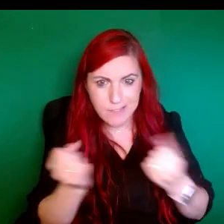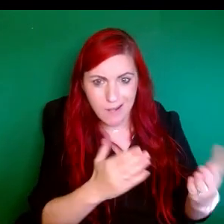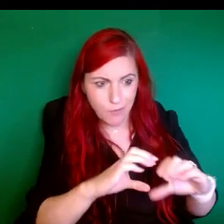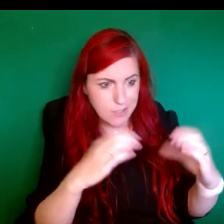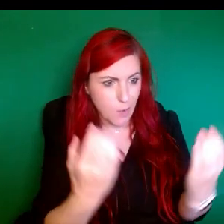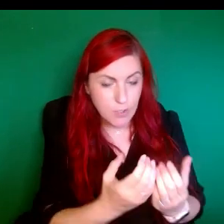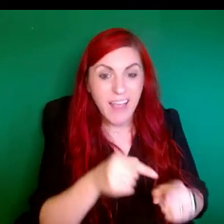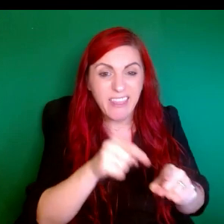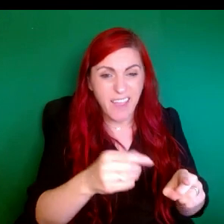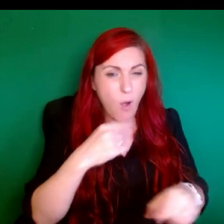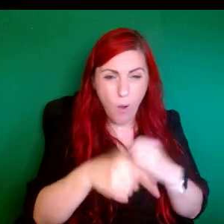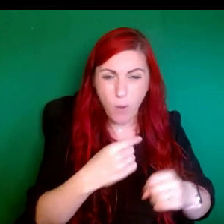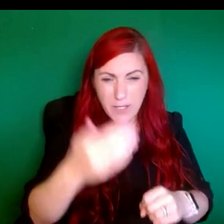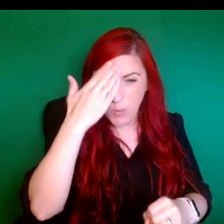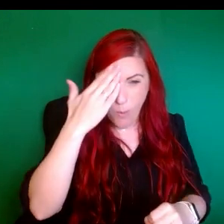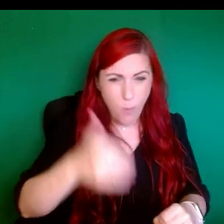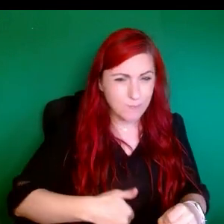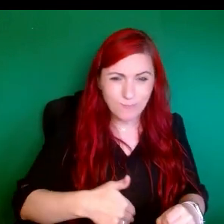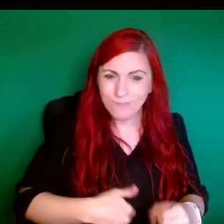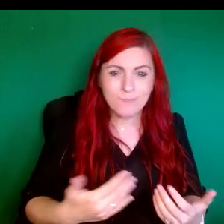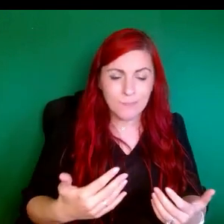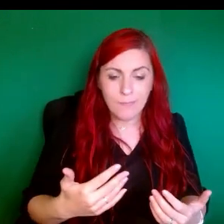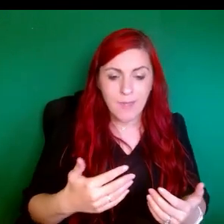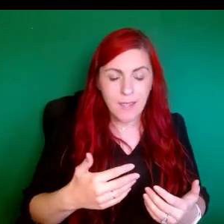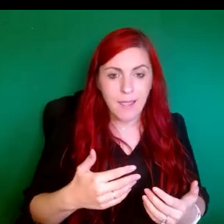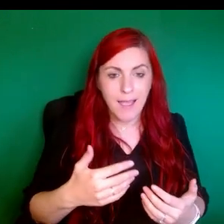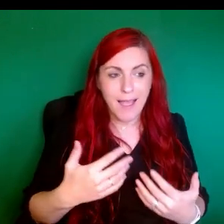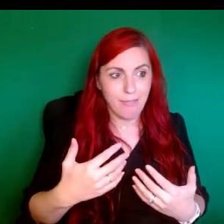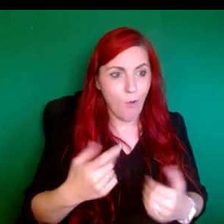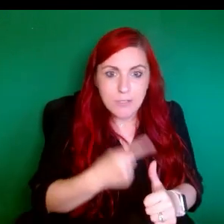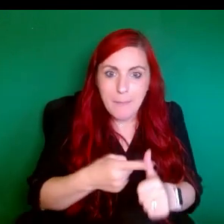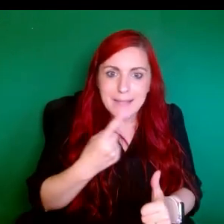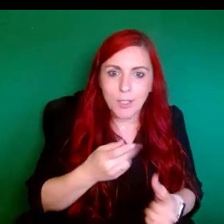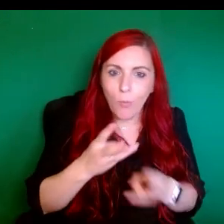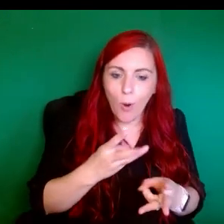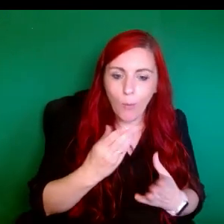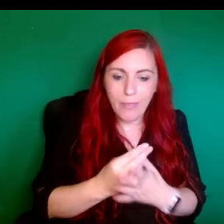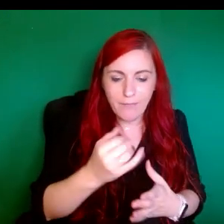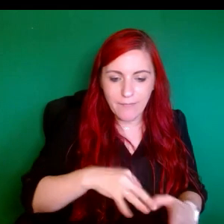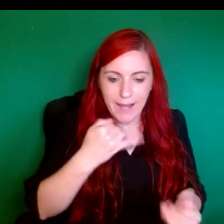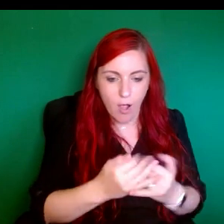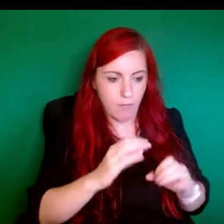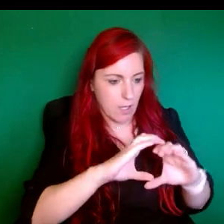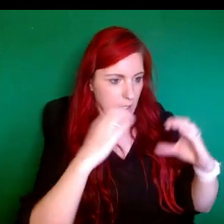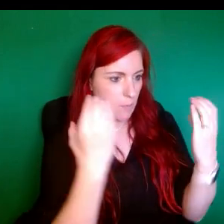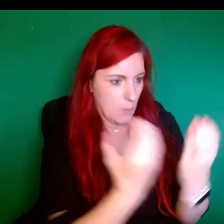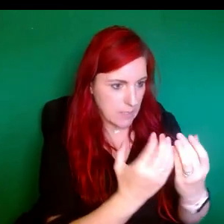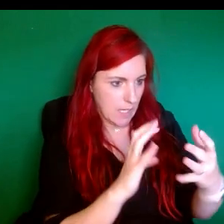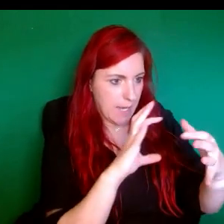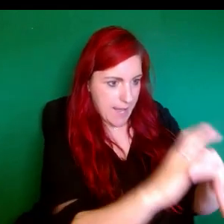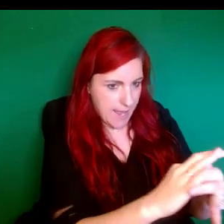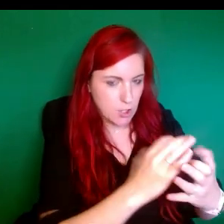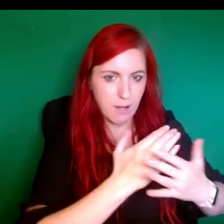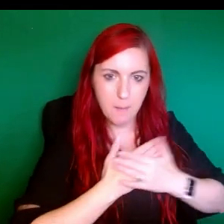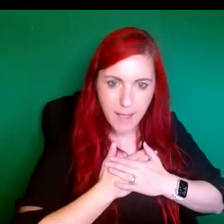so services for the community, in the community, have always traditionally worked from a sense of